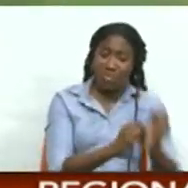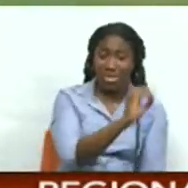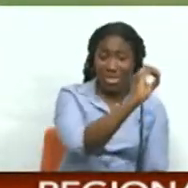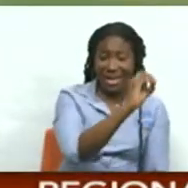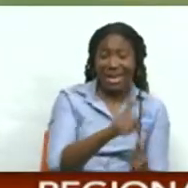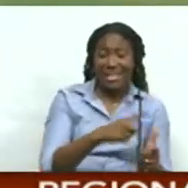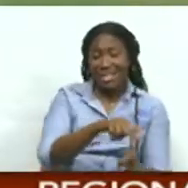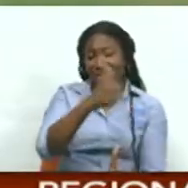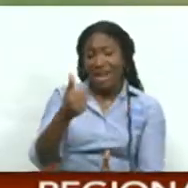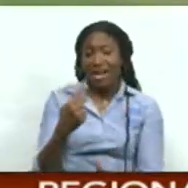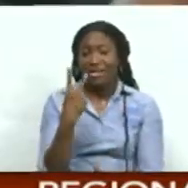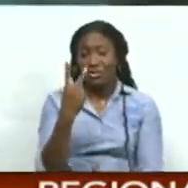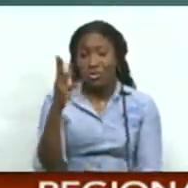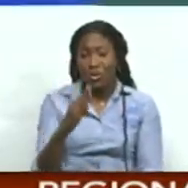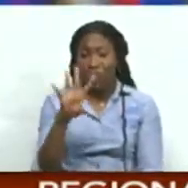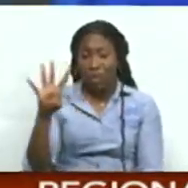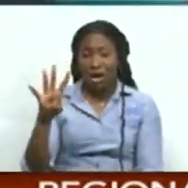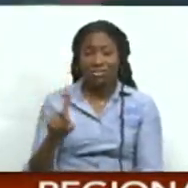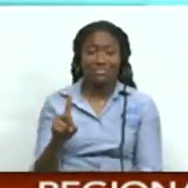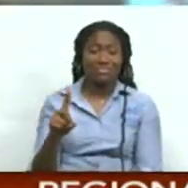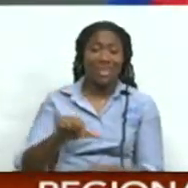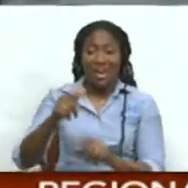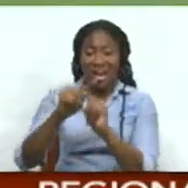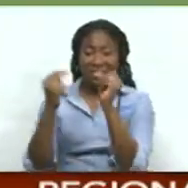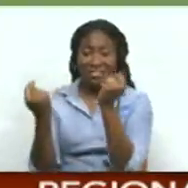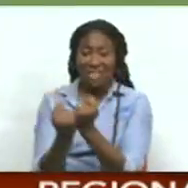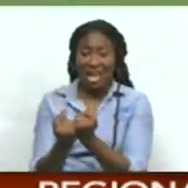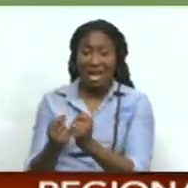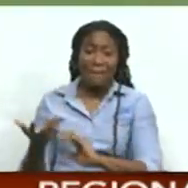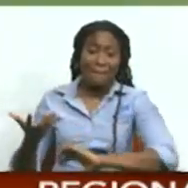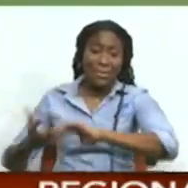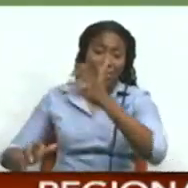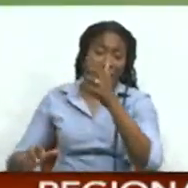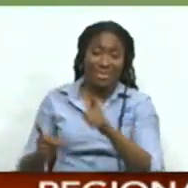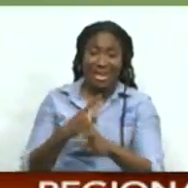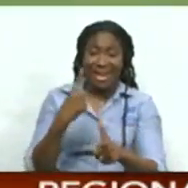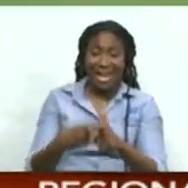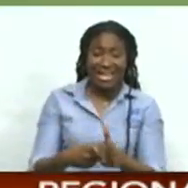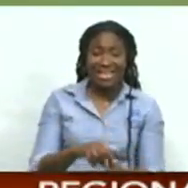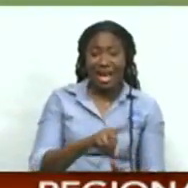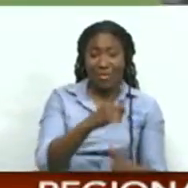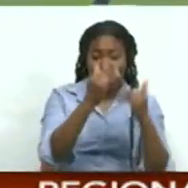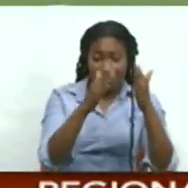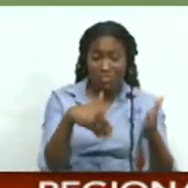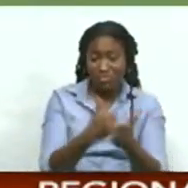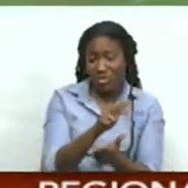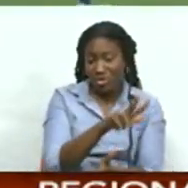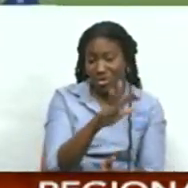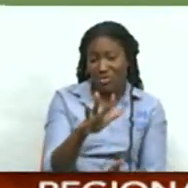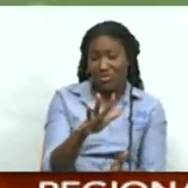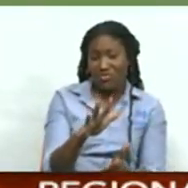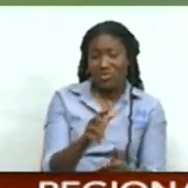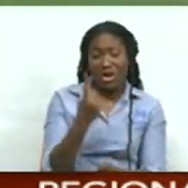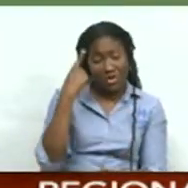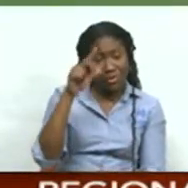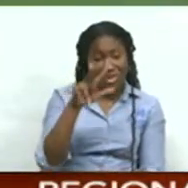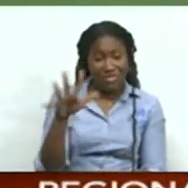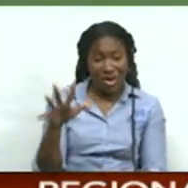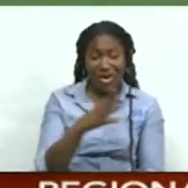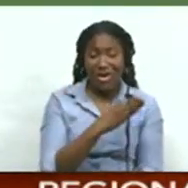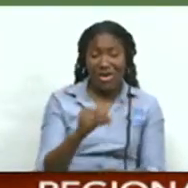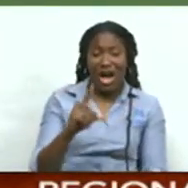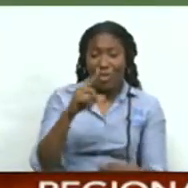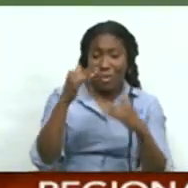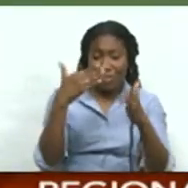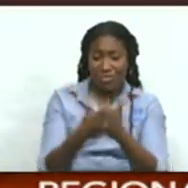2-for-41, left LSG reeling at 7-for-94. Ayush Badoni's inning-saving unbeaten 35-ball-55 saw them salvage a